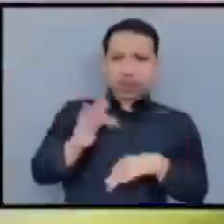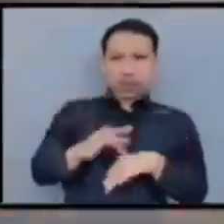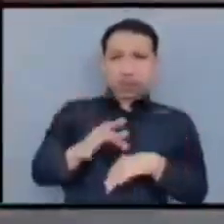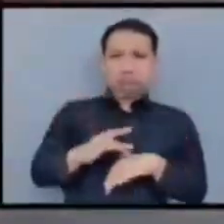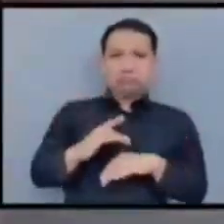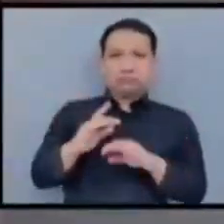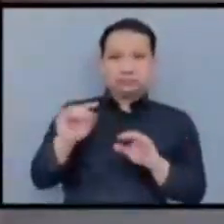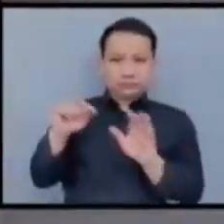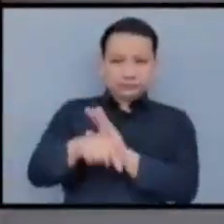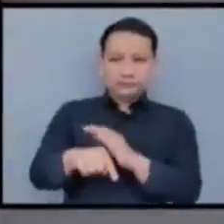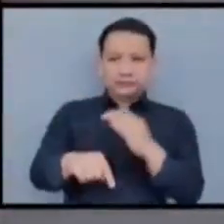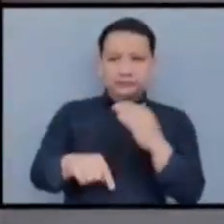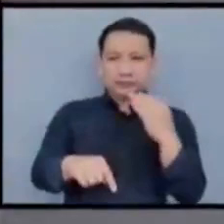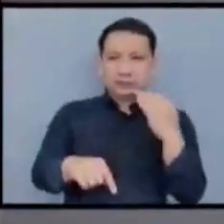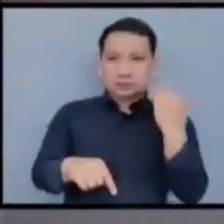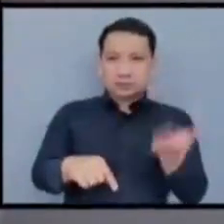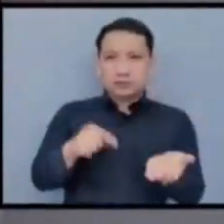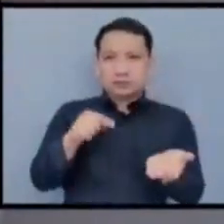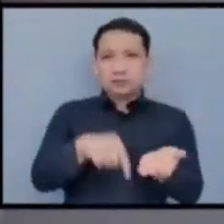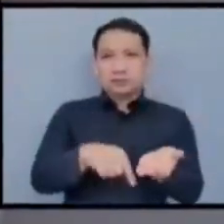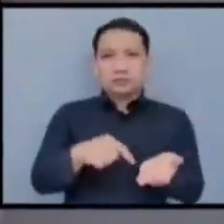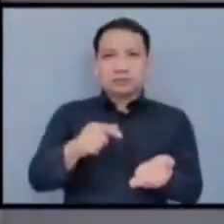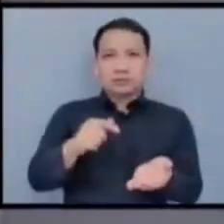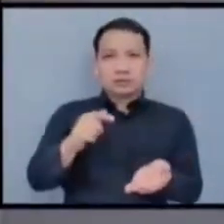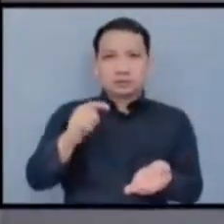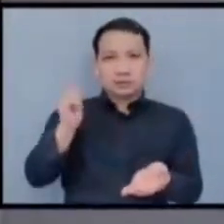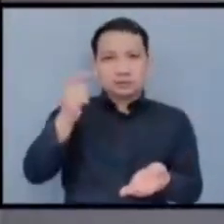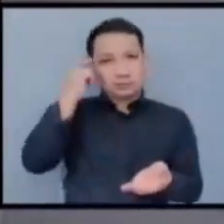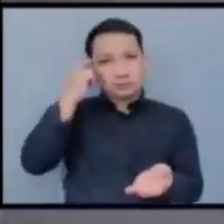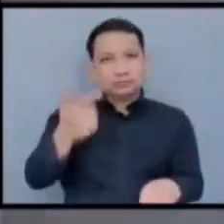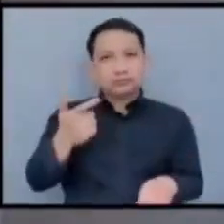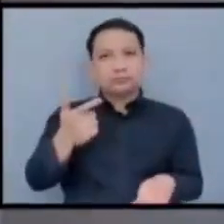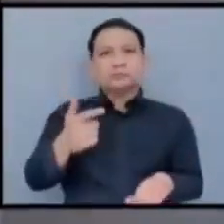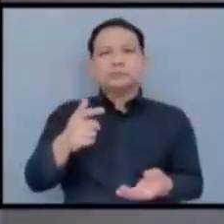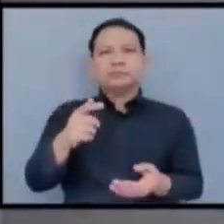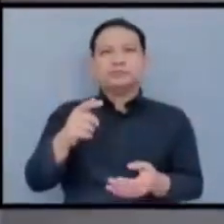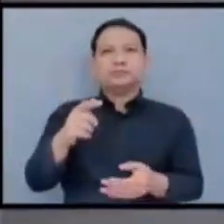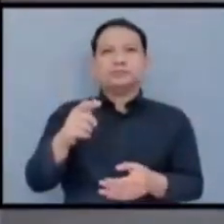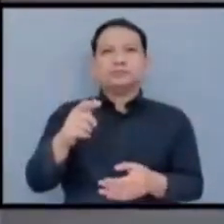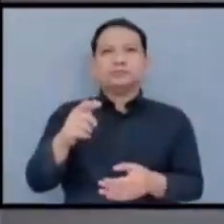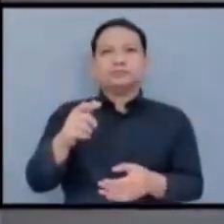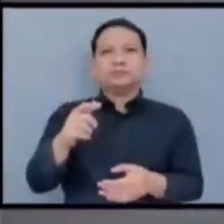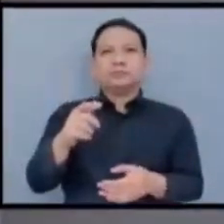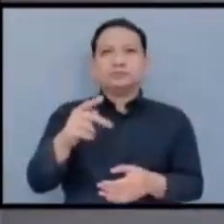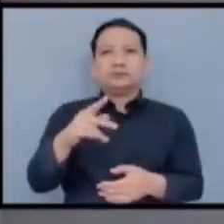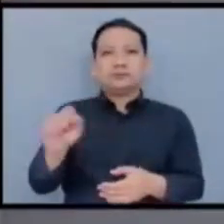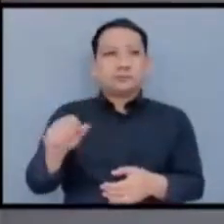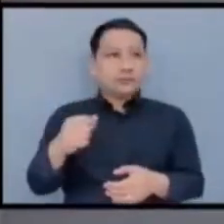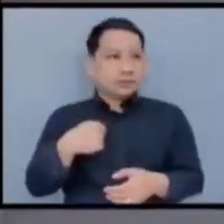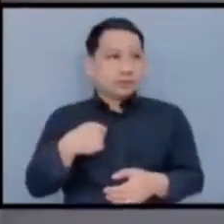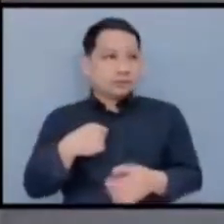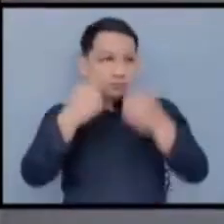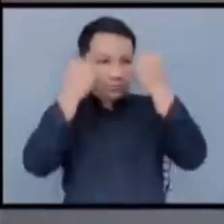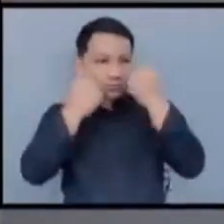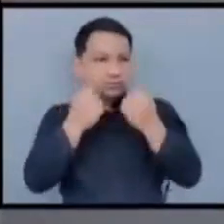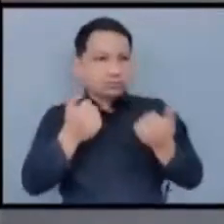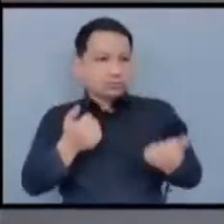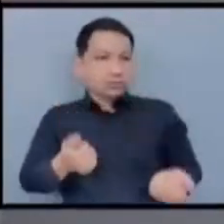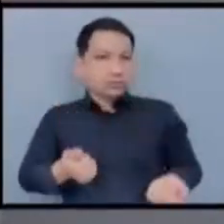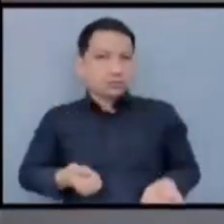case. I am a terrorist bombing survivor which claimed the life